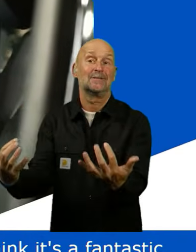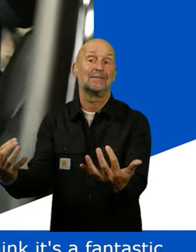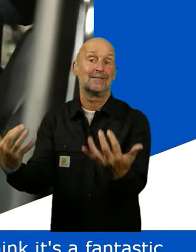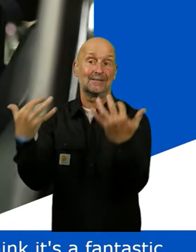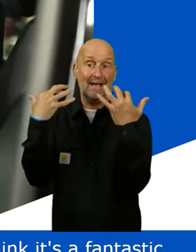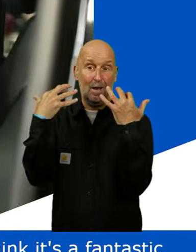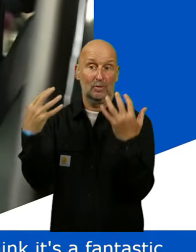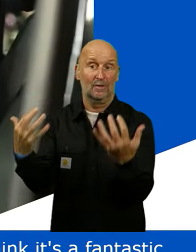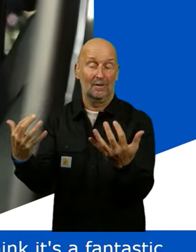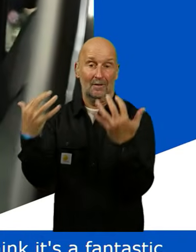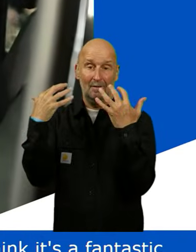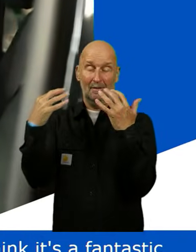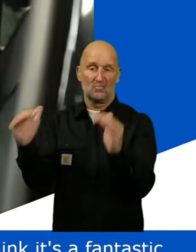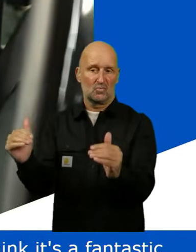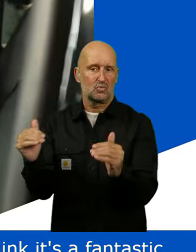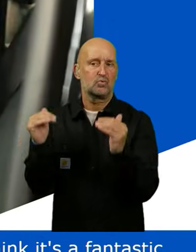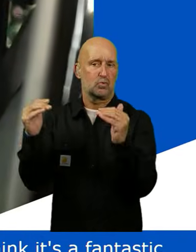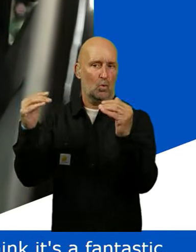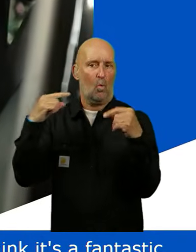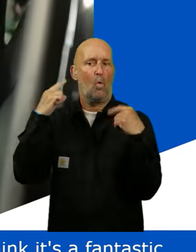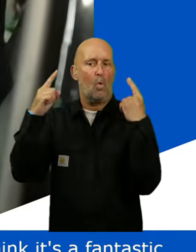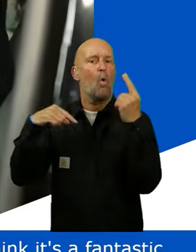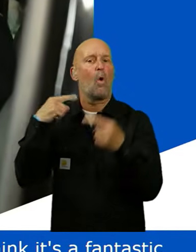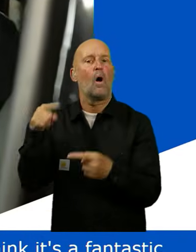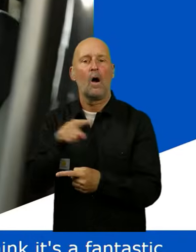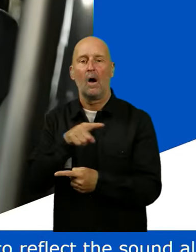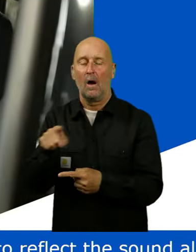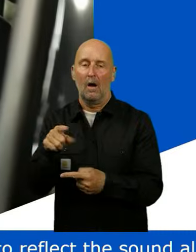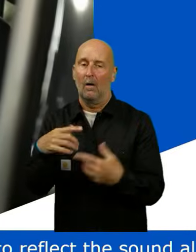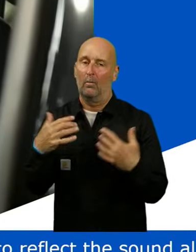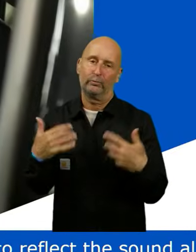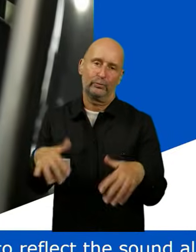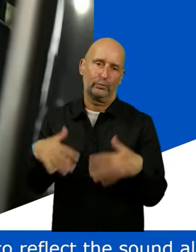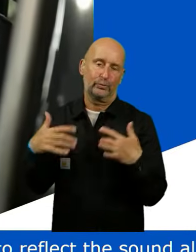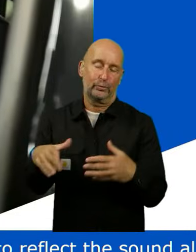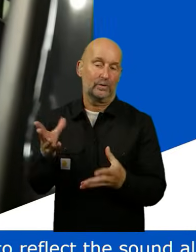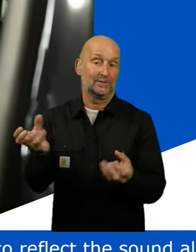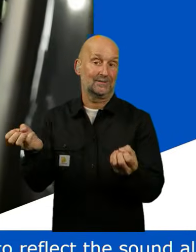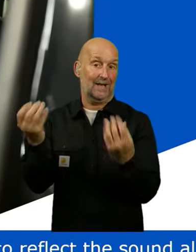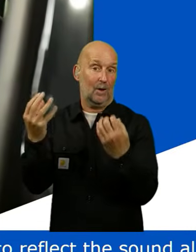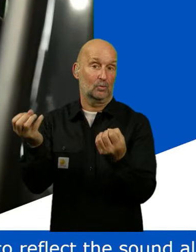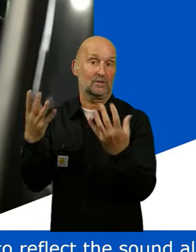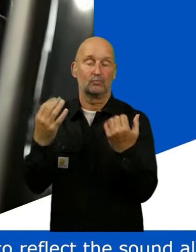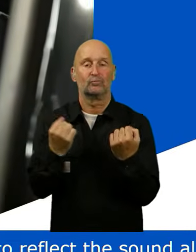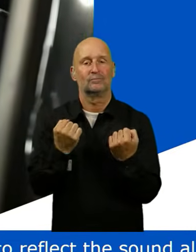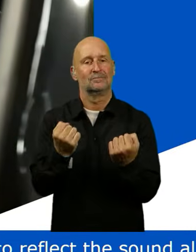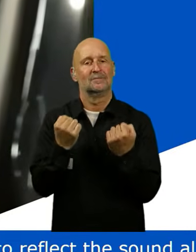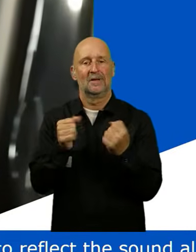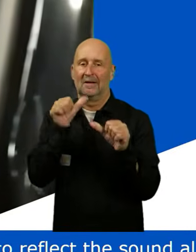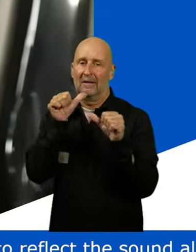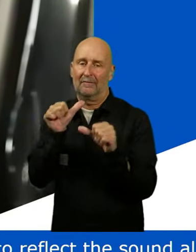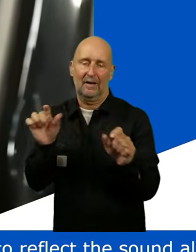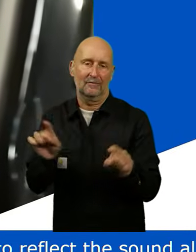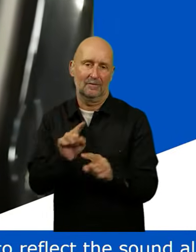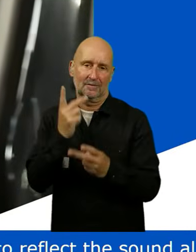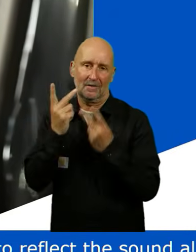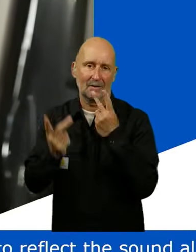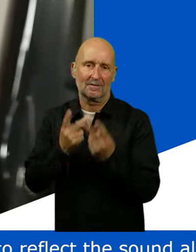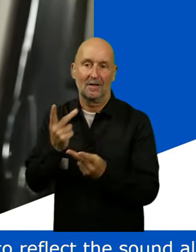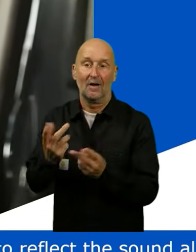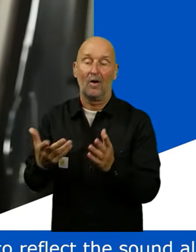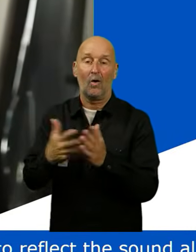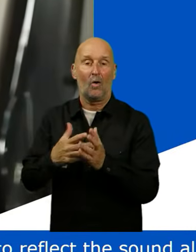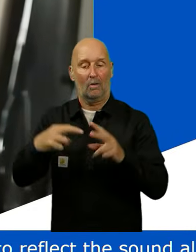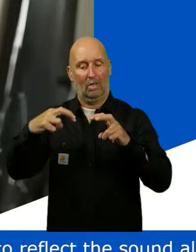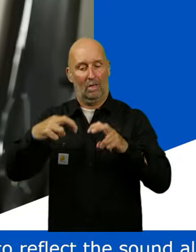this high-end premium audio system means that you get fantastic sound. It's great for listening to your favourite tracks, and it also means podcasts